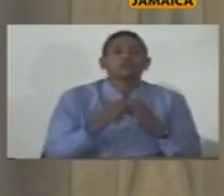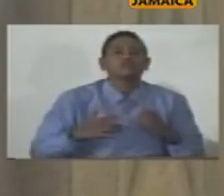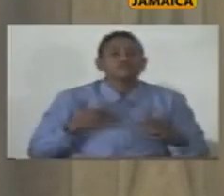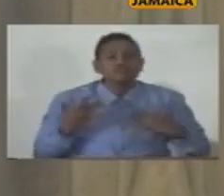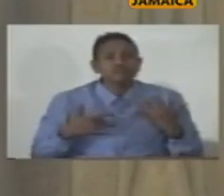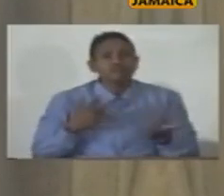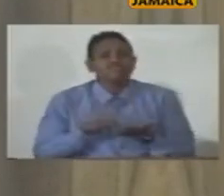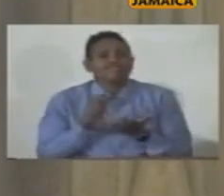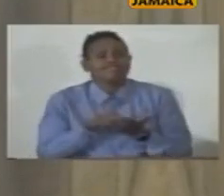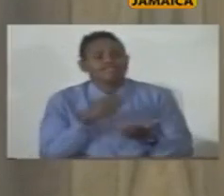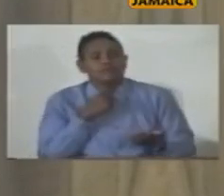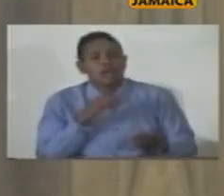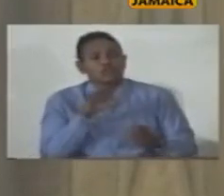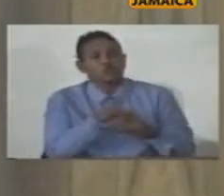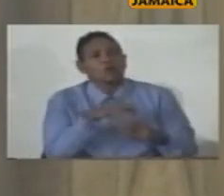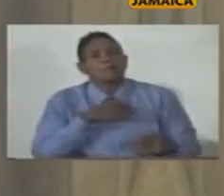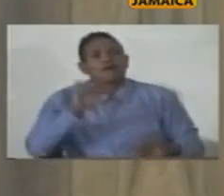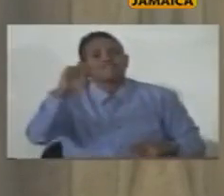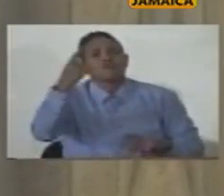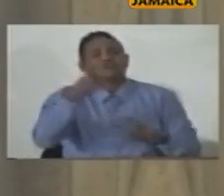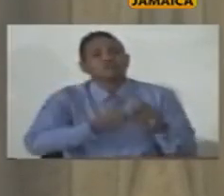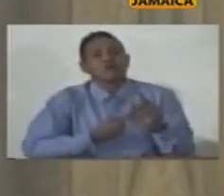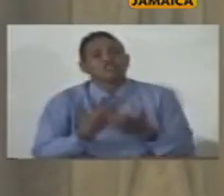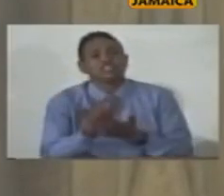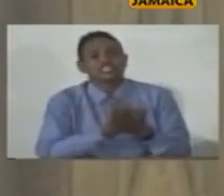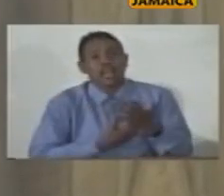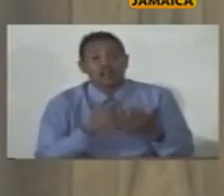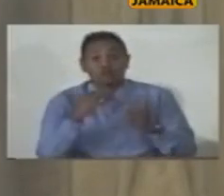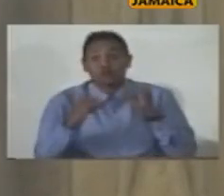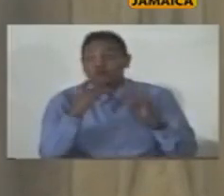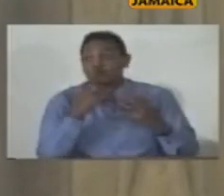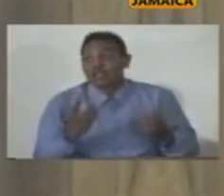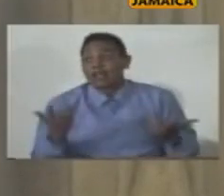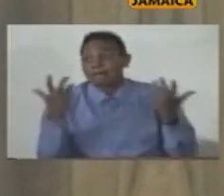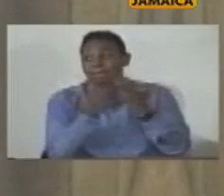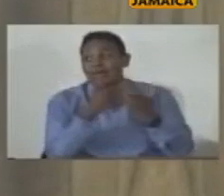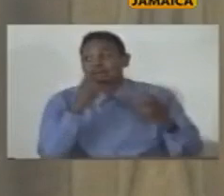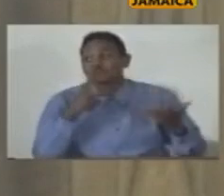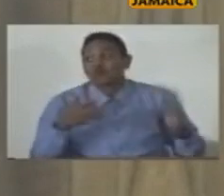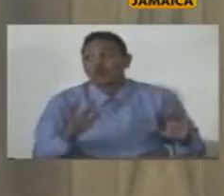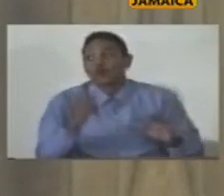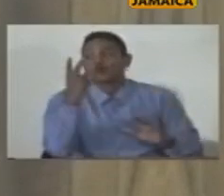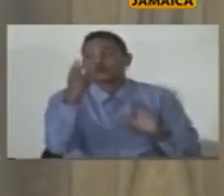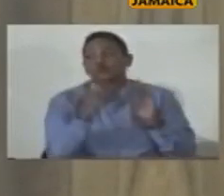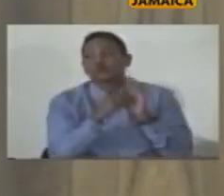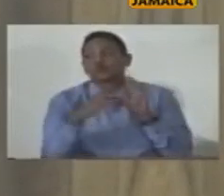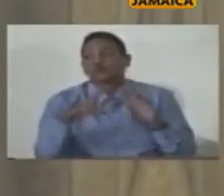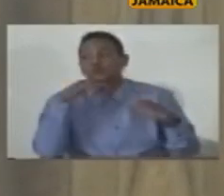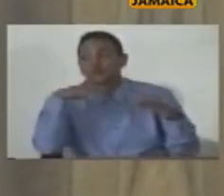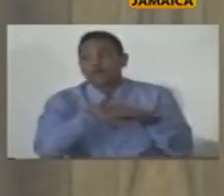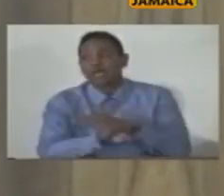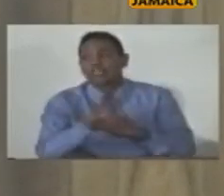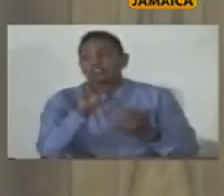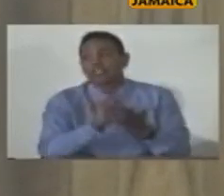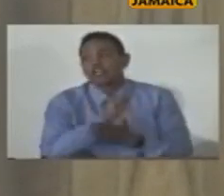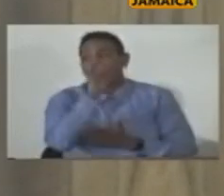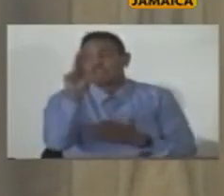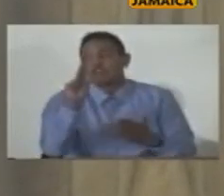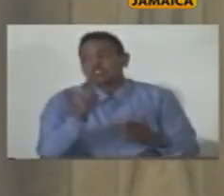I donated my first month's salary, which was matched to allow 2 students to enter university this